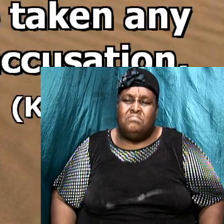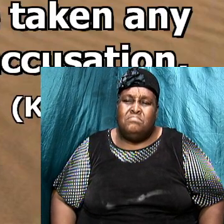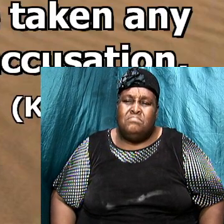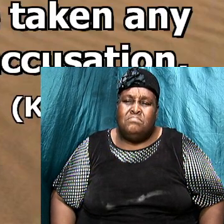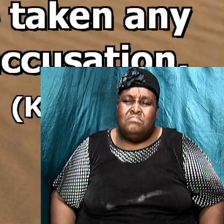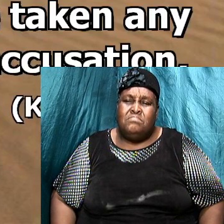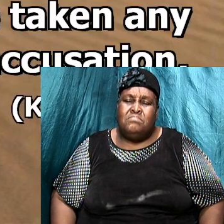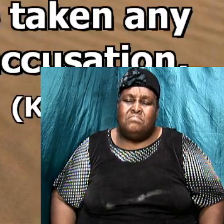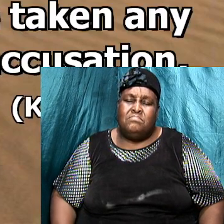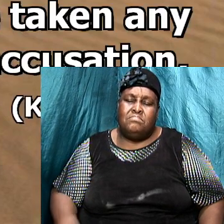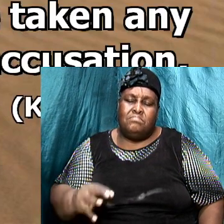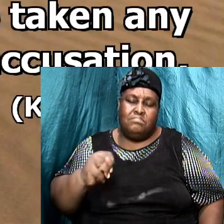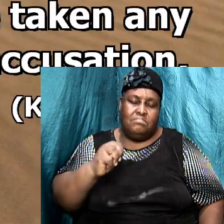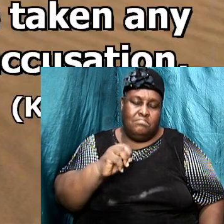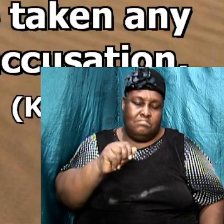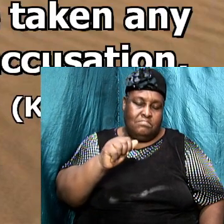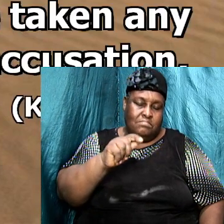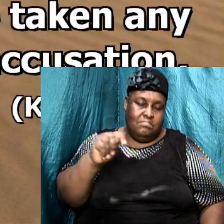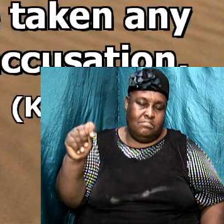Matthew 5,